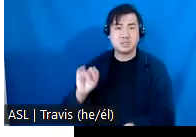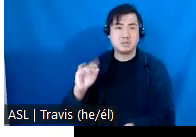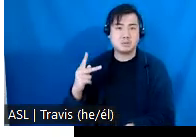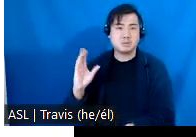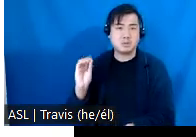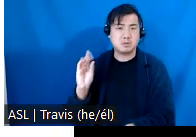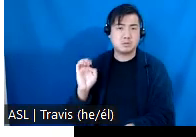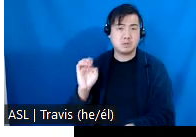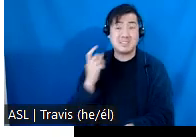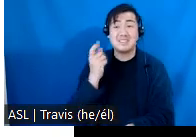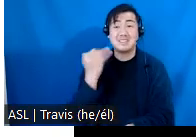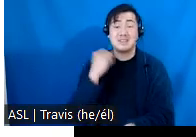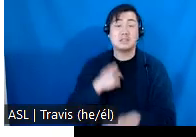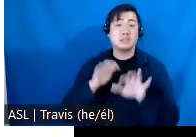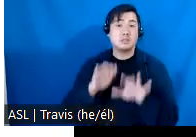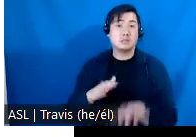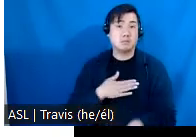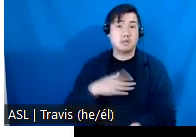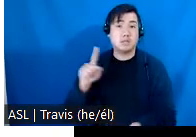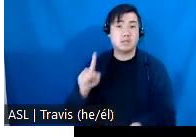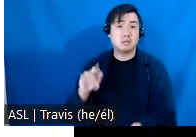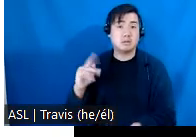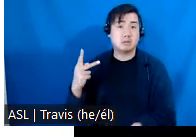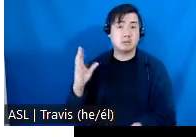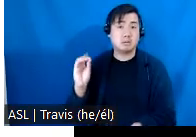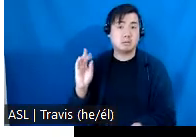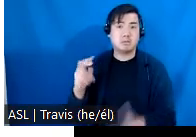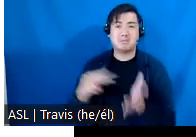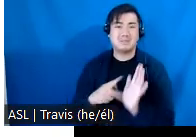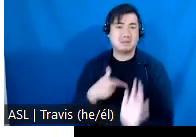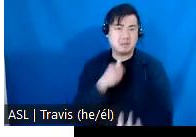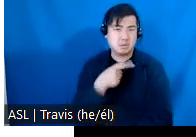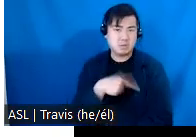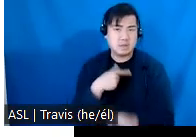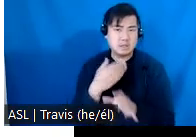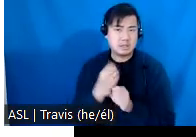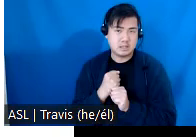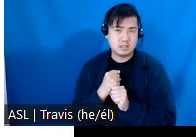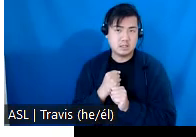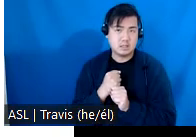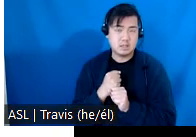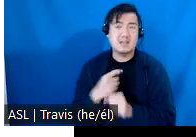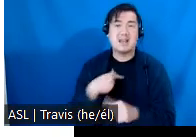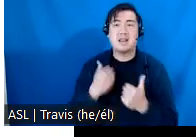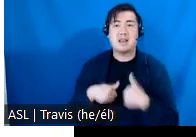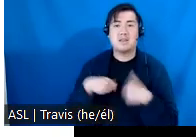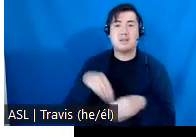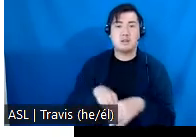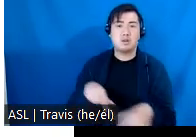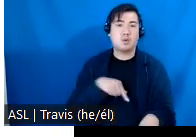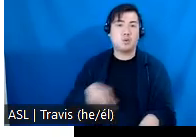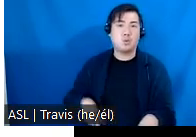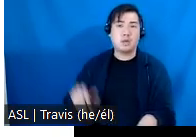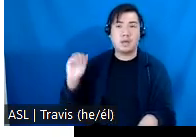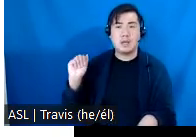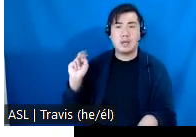kits, but you can try plugging in your zip code and see if you do. I'm in the Lower Queen Anne area.